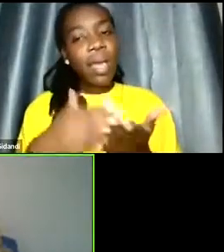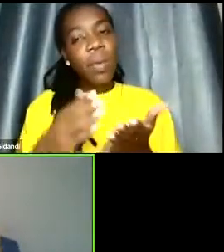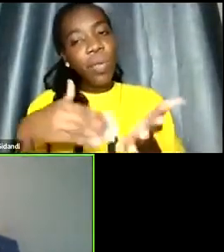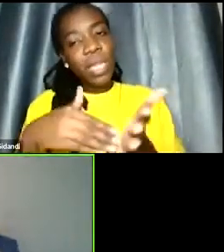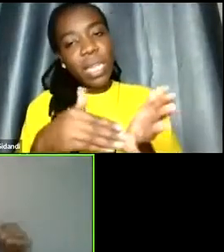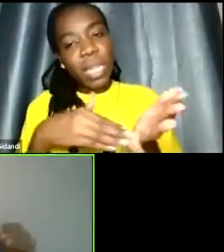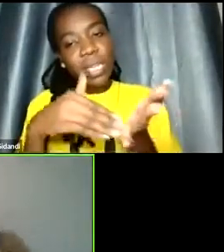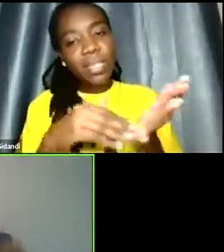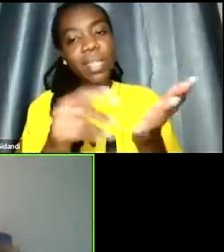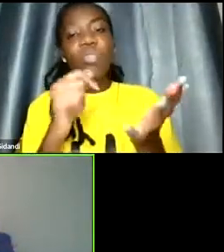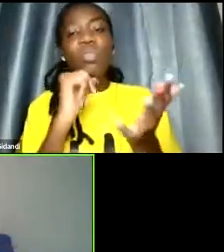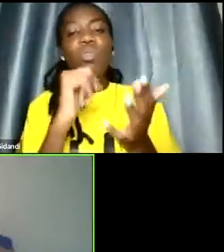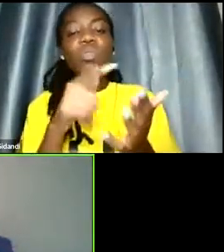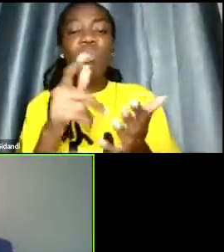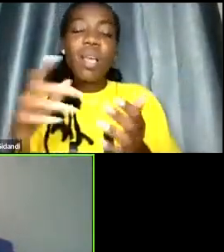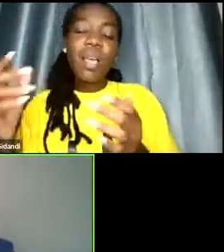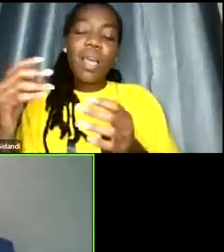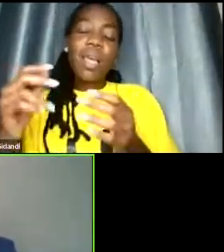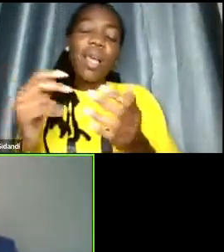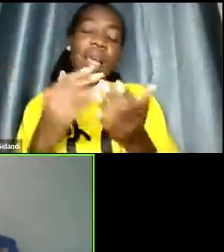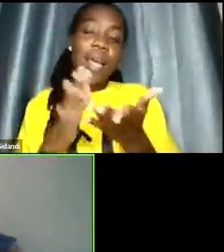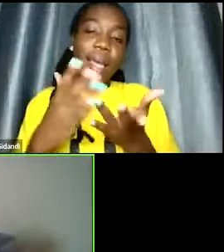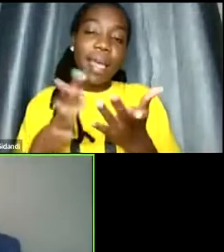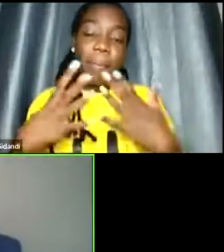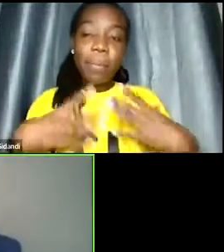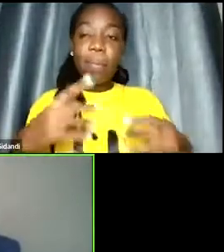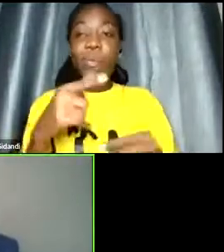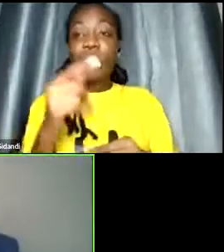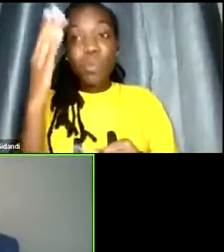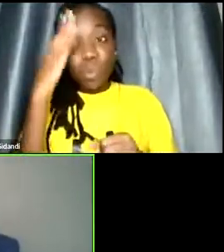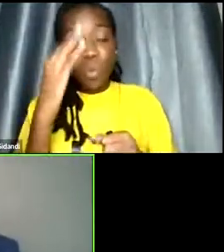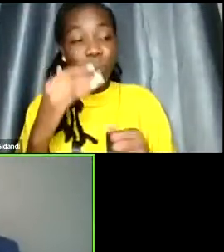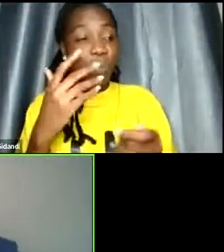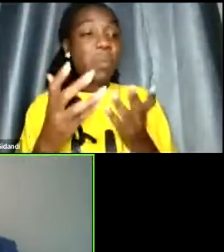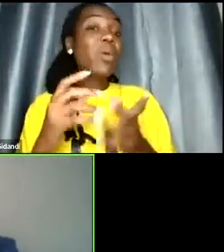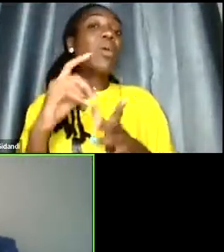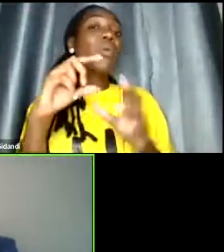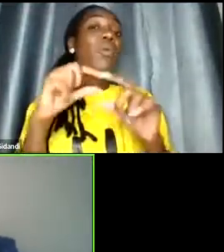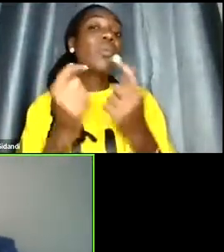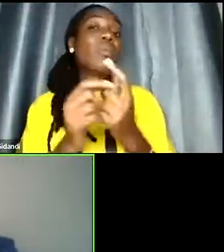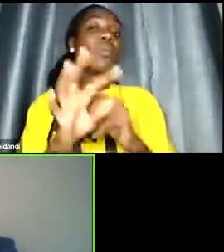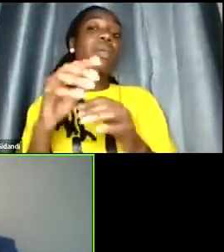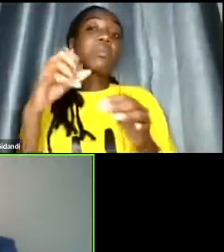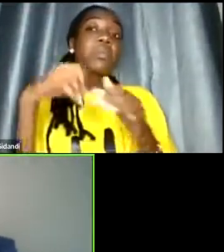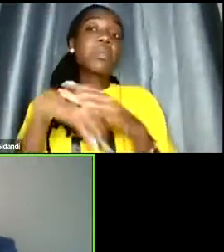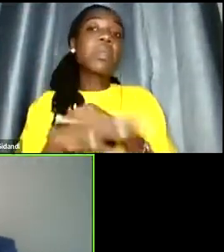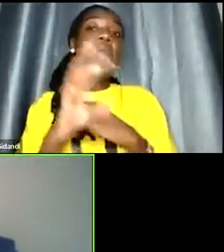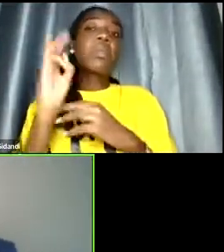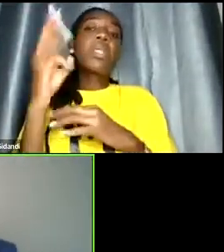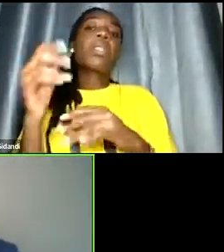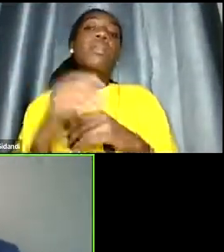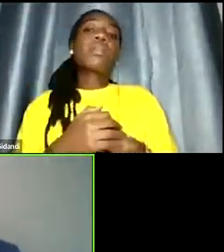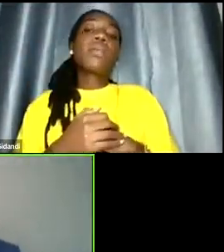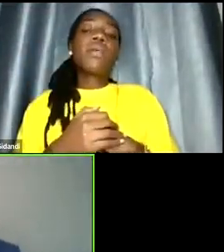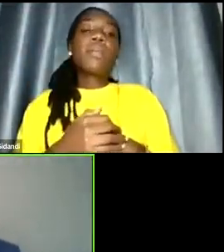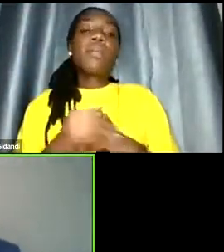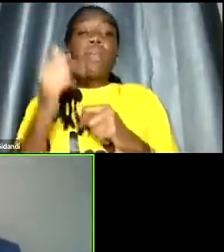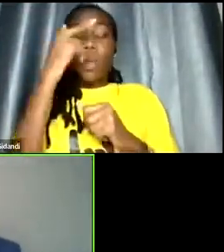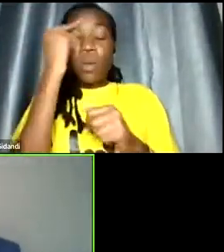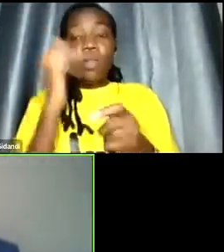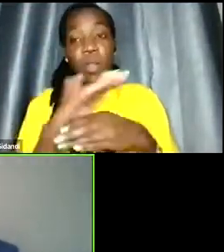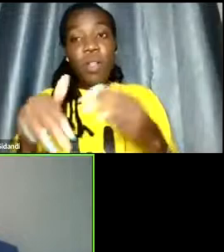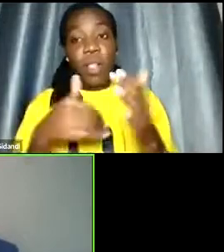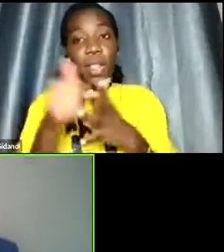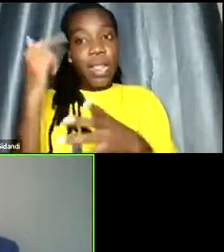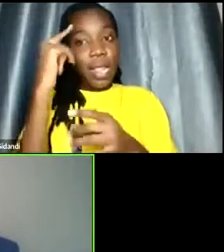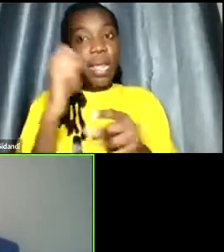Don't hire people who are similar to you only. You'll have groupthink in your boardroom, in your exco meetings, because everyone will be thinking just